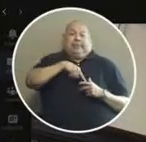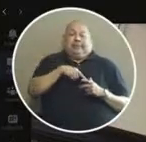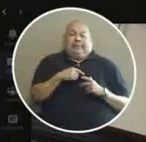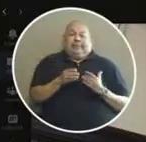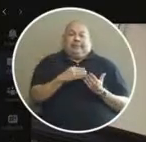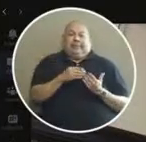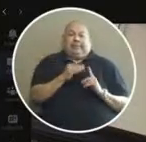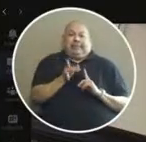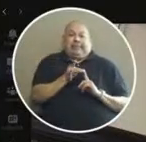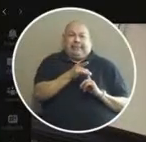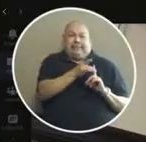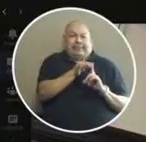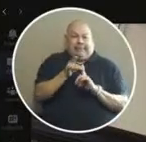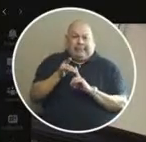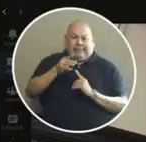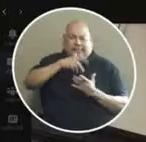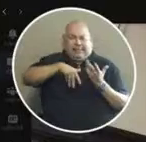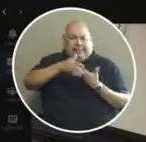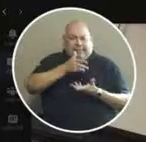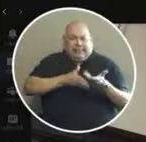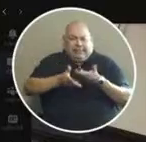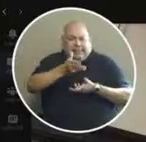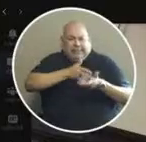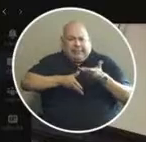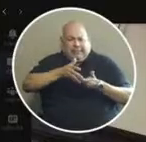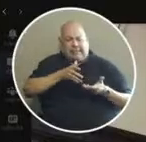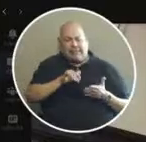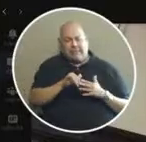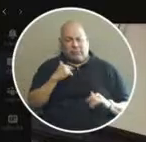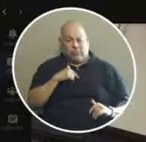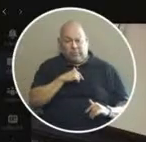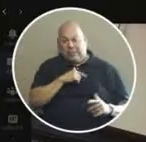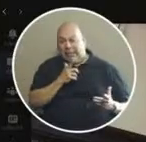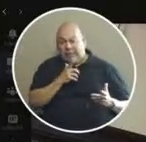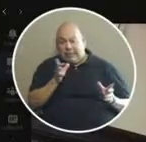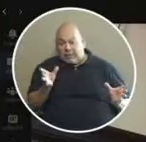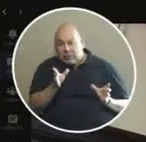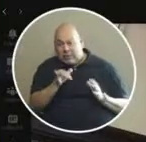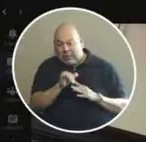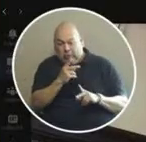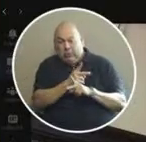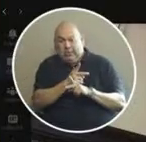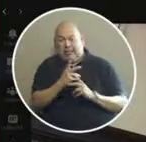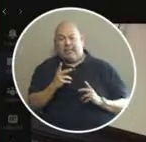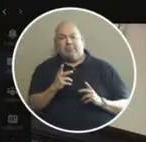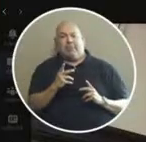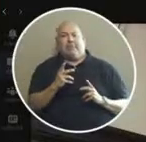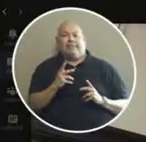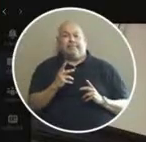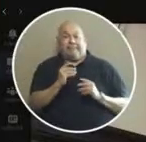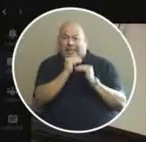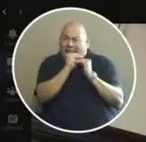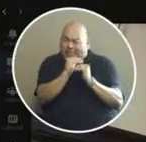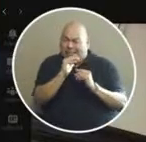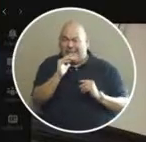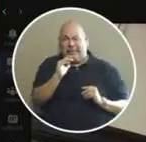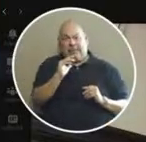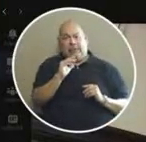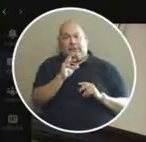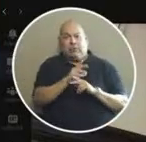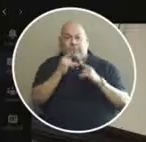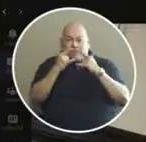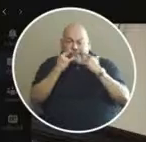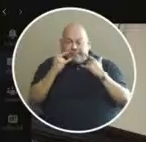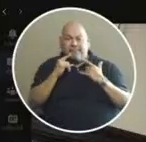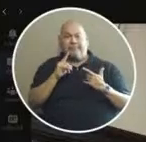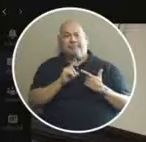directive related to that. We are encouraging that you maintain limitations and wear face